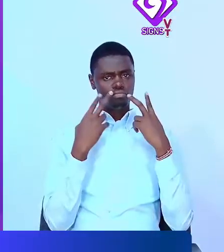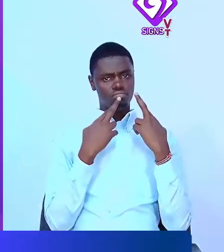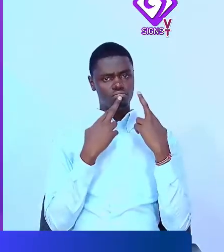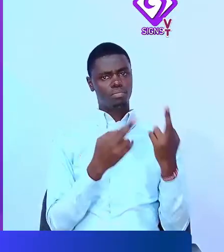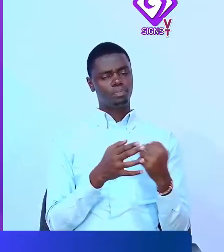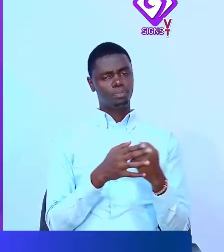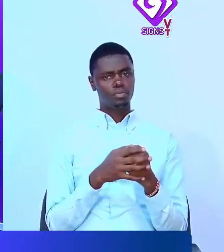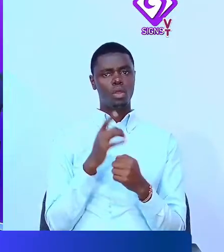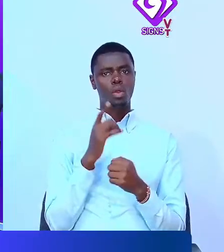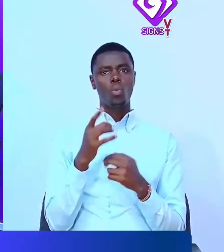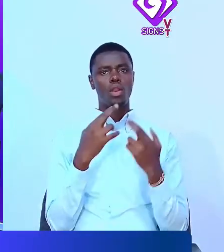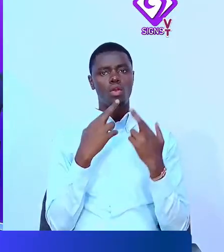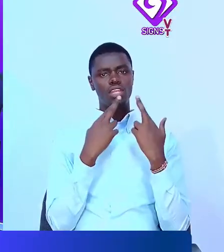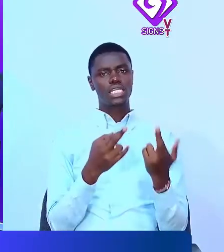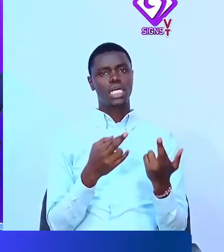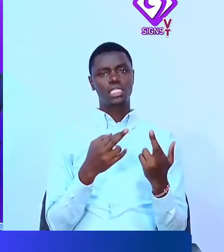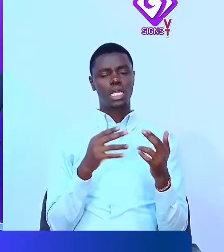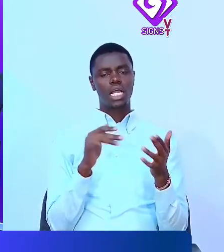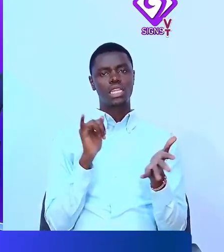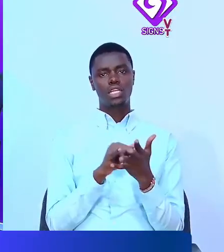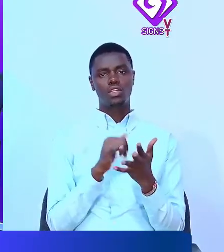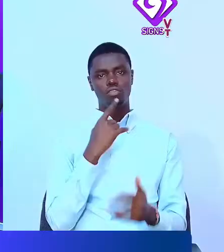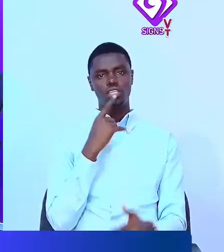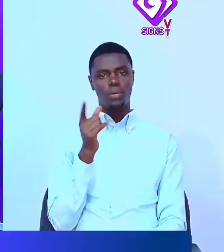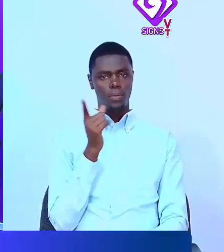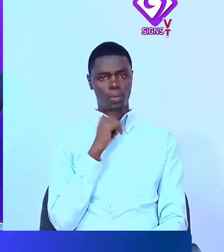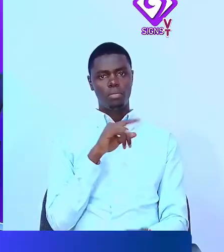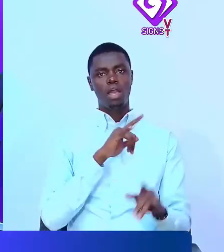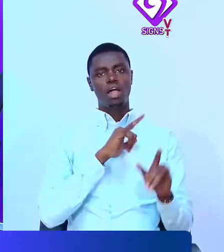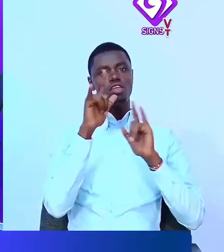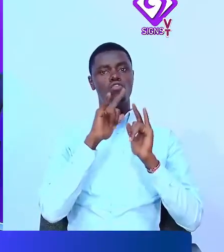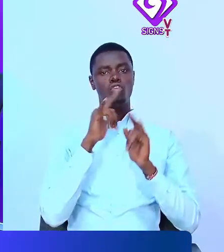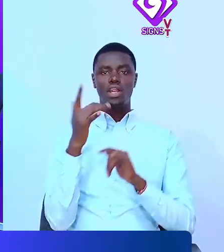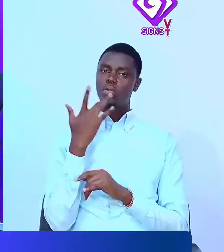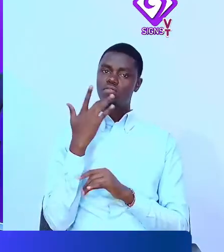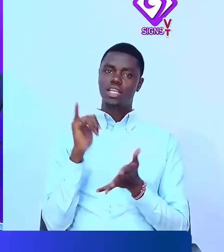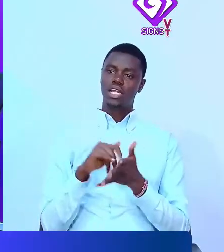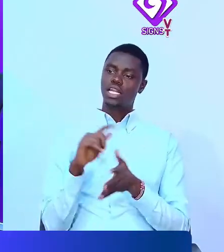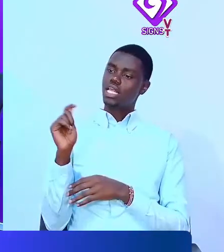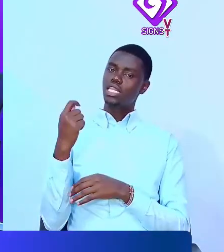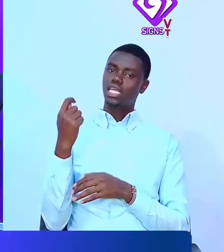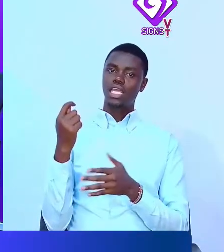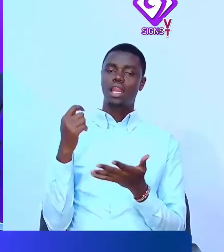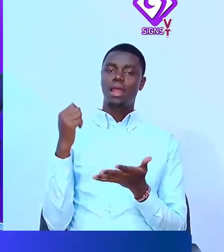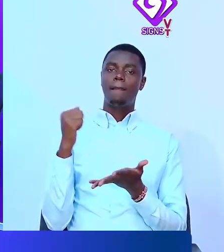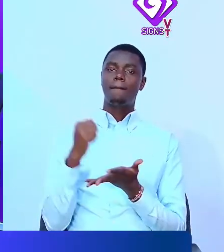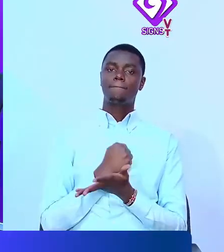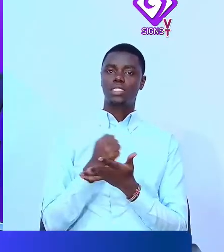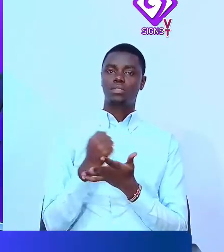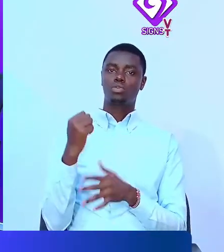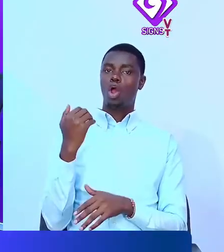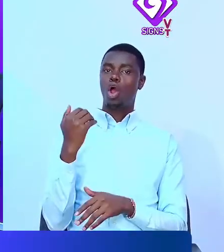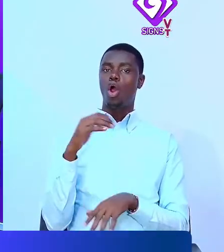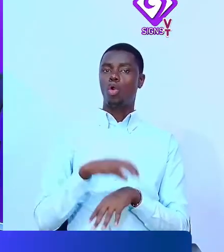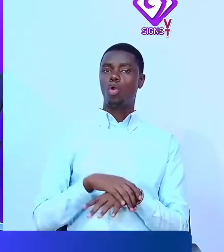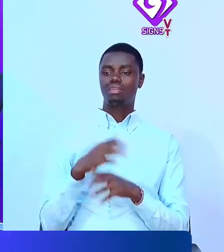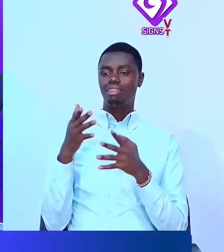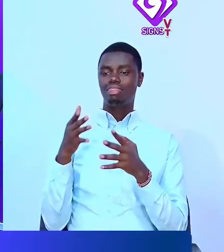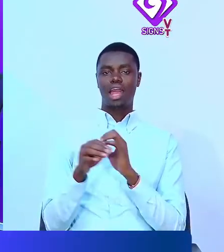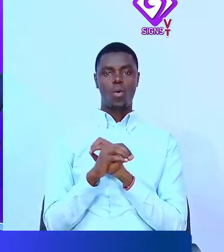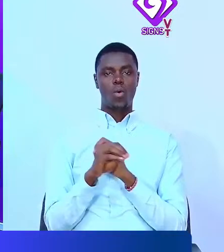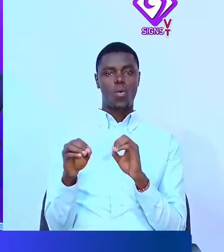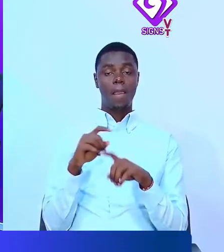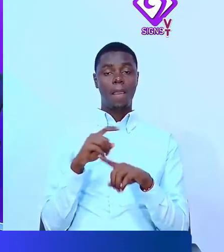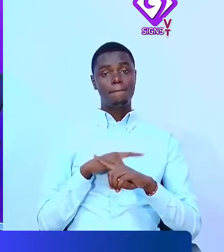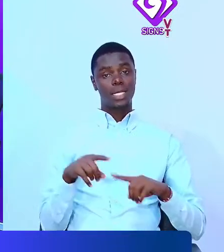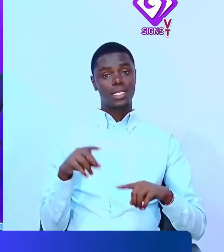consequences that you've mentioned, the foreign privileges that the Kenyan passport used to earn Kenyans, is no longer there. But let